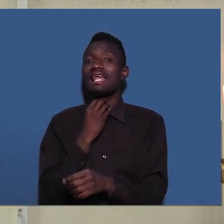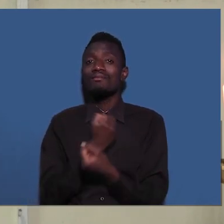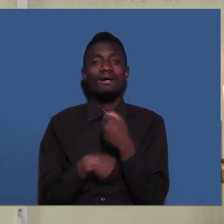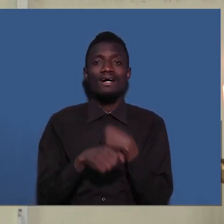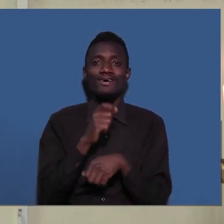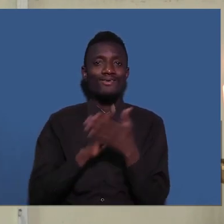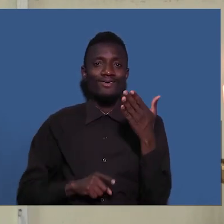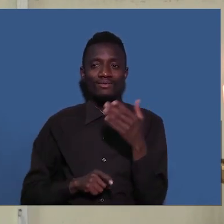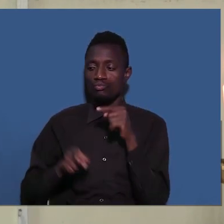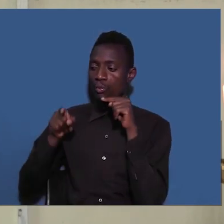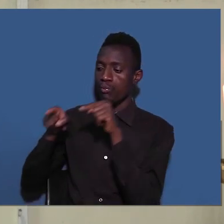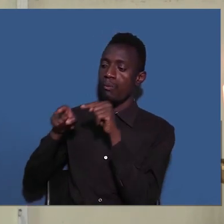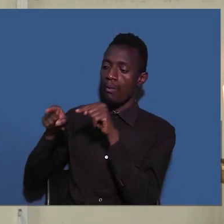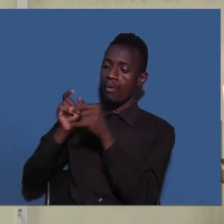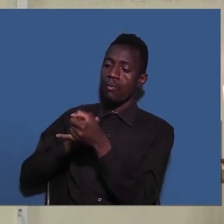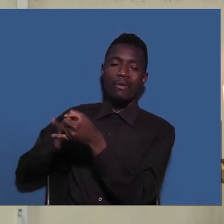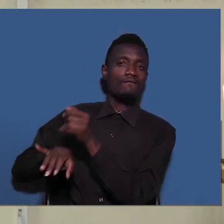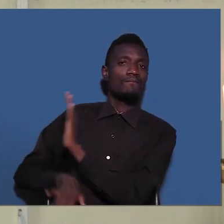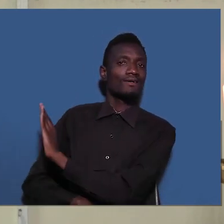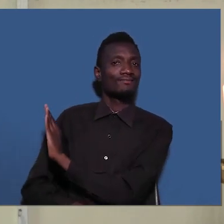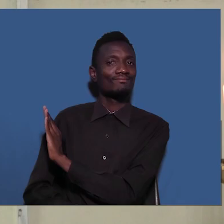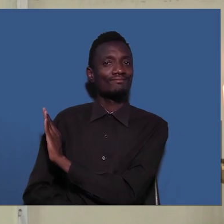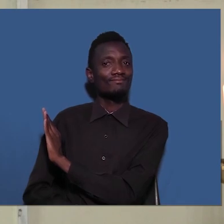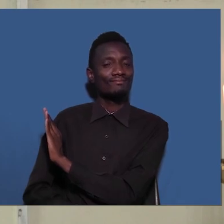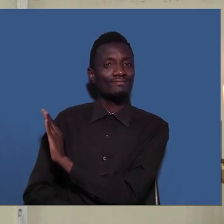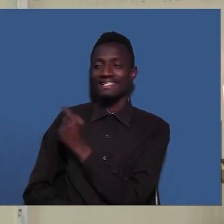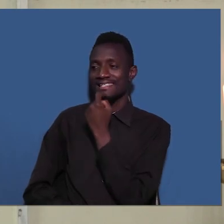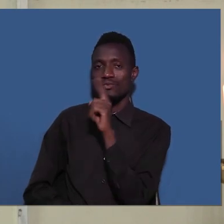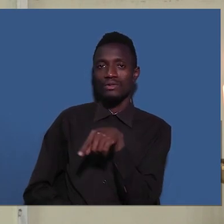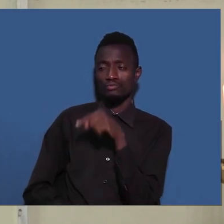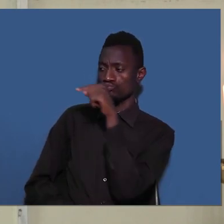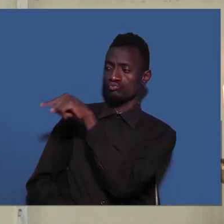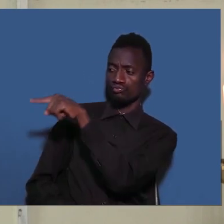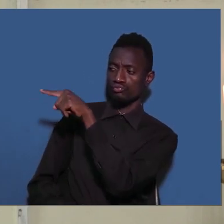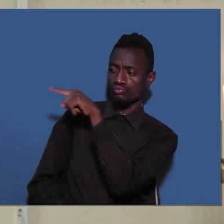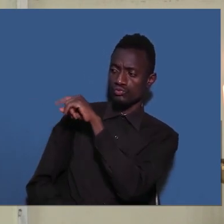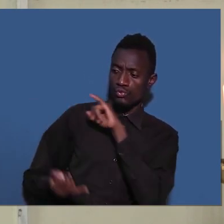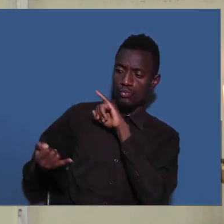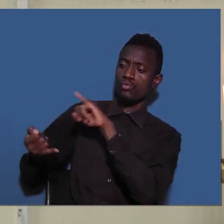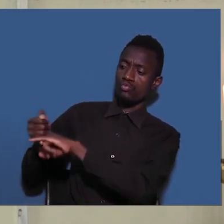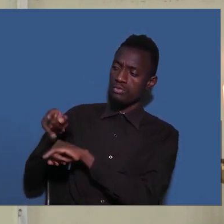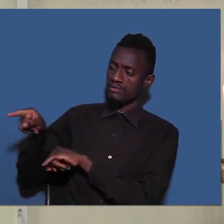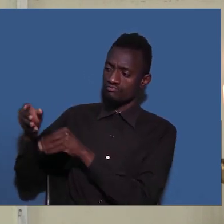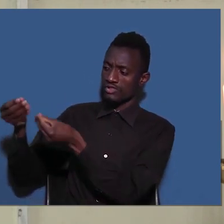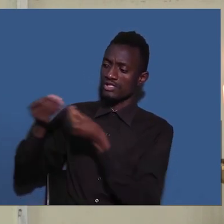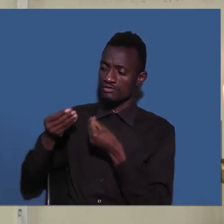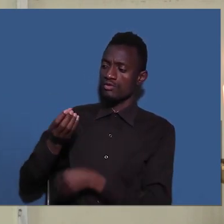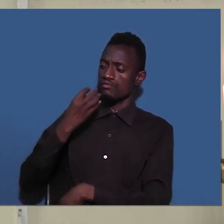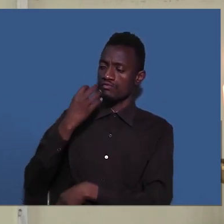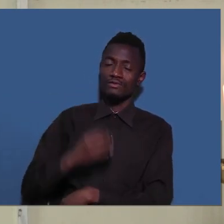to his wife. It's the woman you put here.